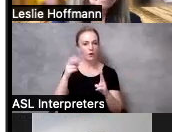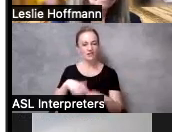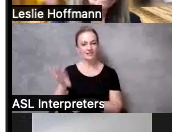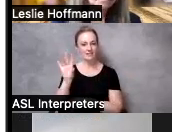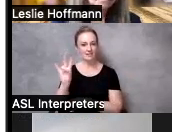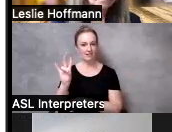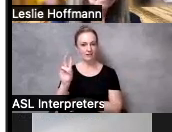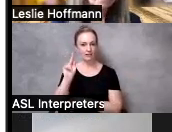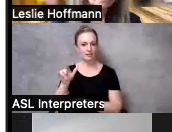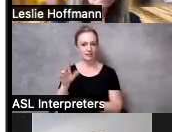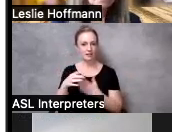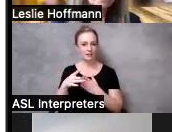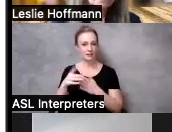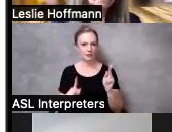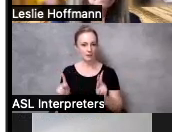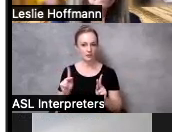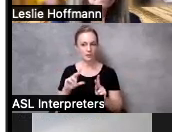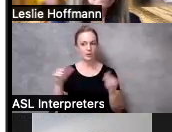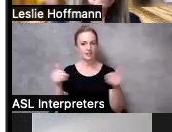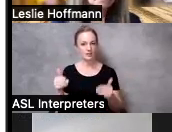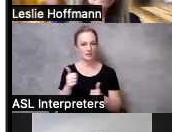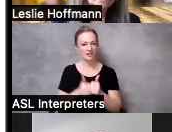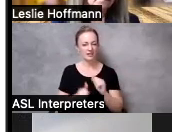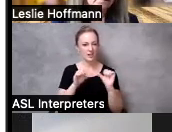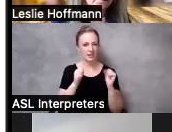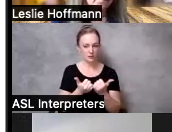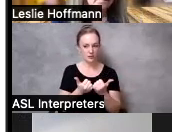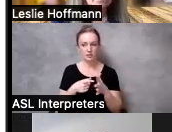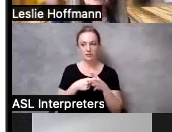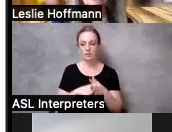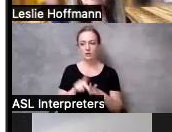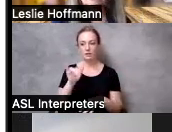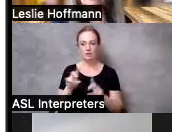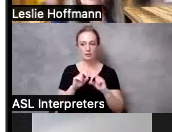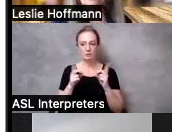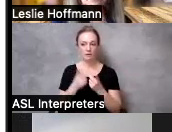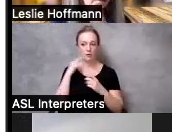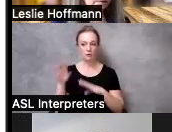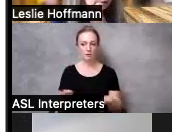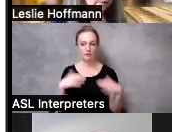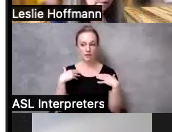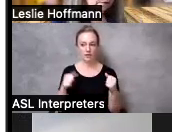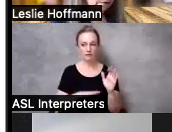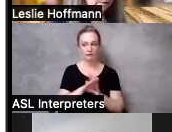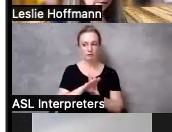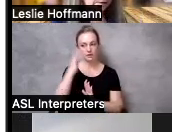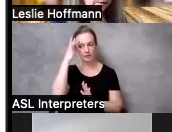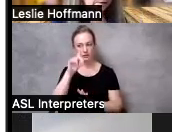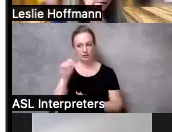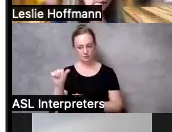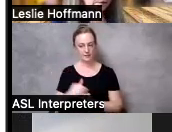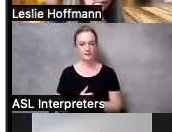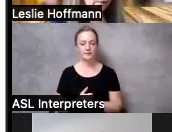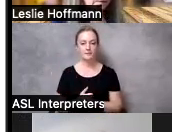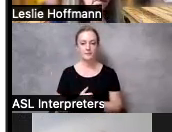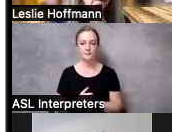Kentucky leaders. I'm going to introduce them by agency, and I'm going to start with the Kentucky Department for Behavioral Health, Developmental, and Intellectual